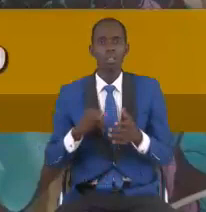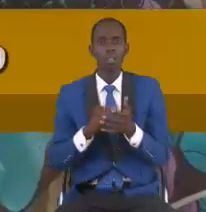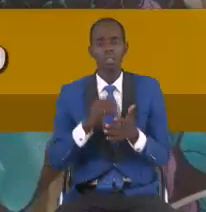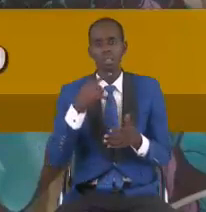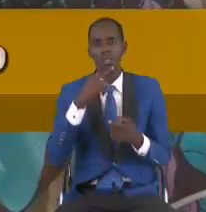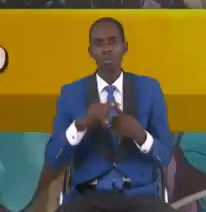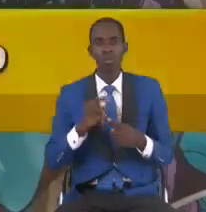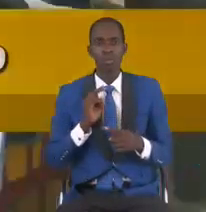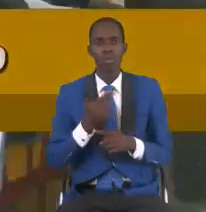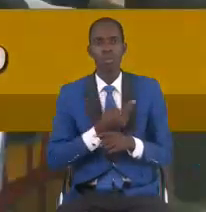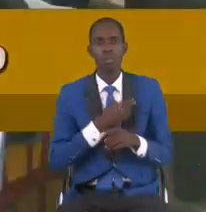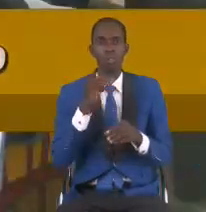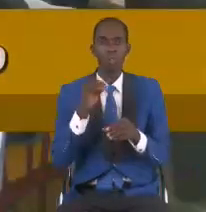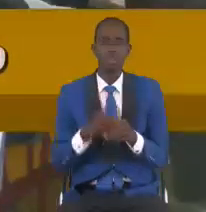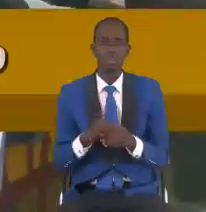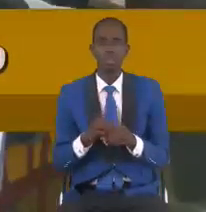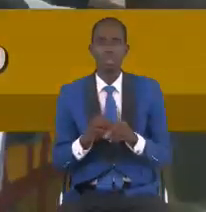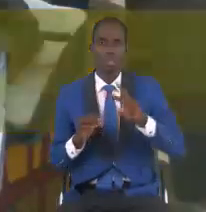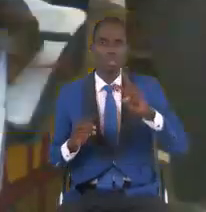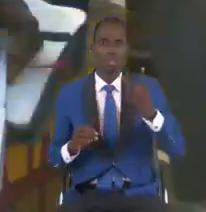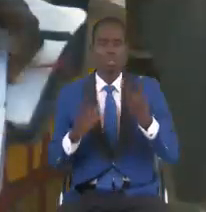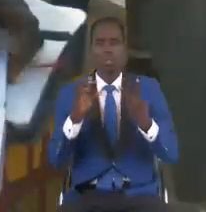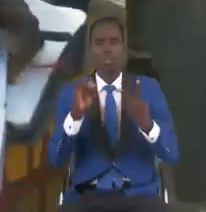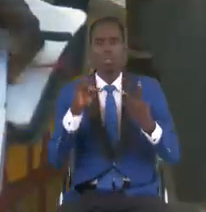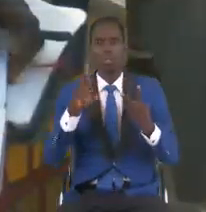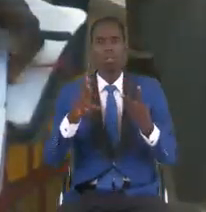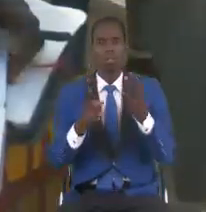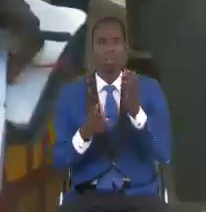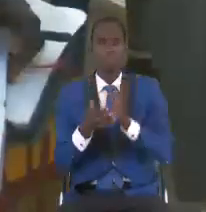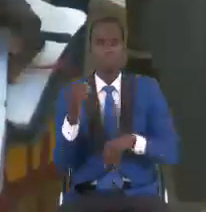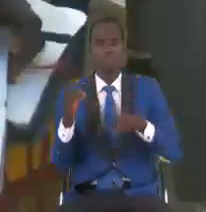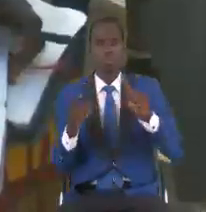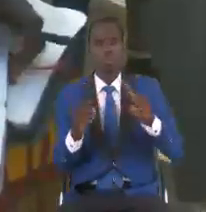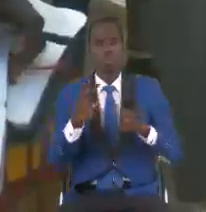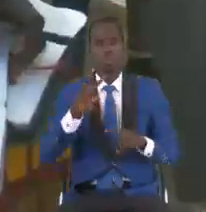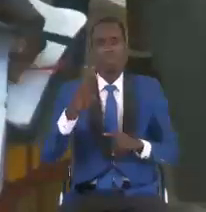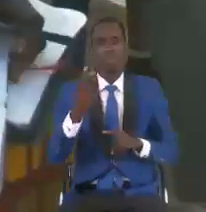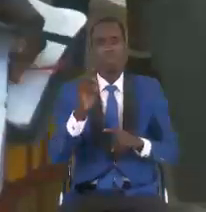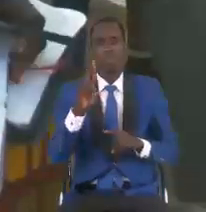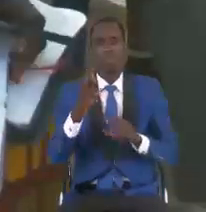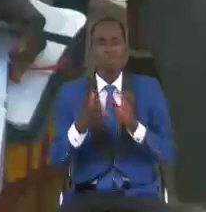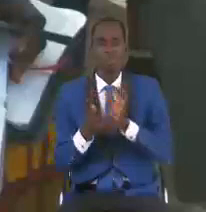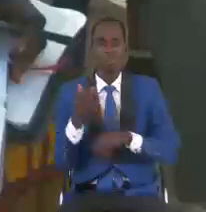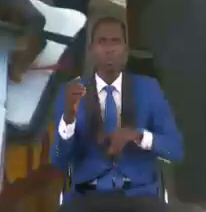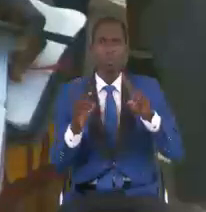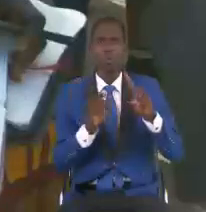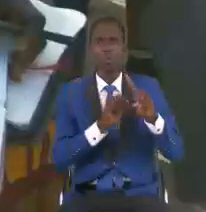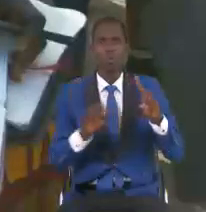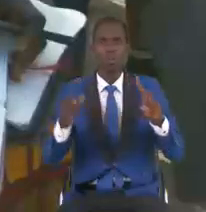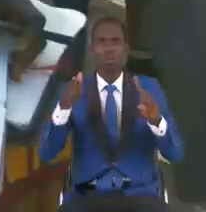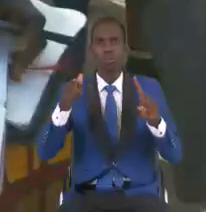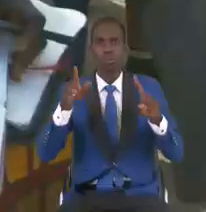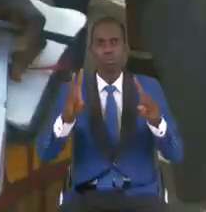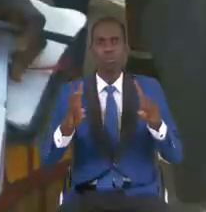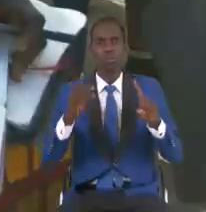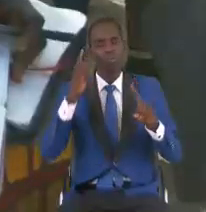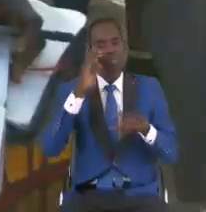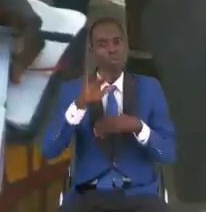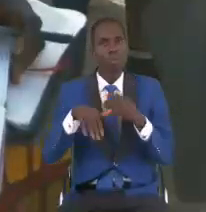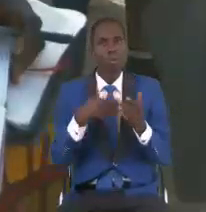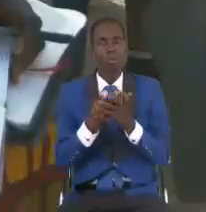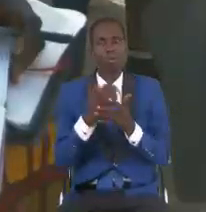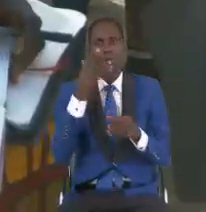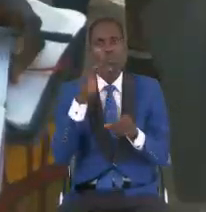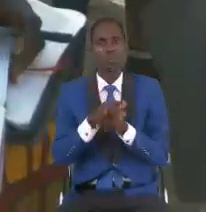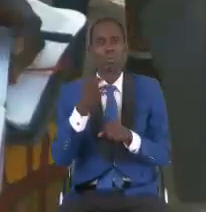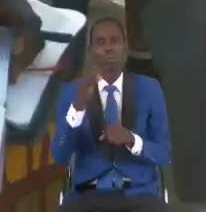in 2 Corinthians chapter 1, reading there in verse 26, for all the promises of God